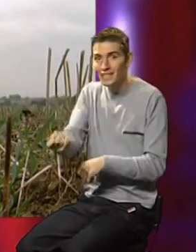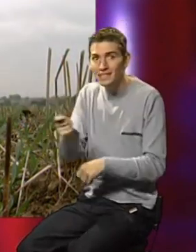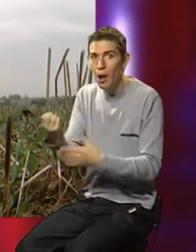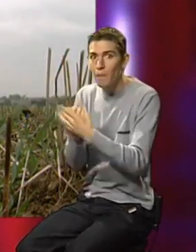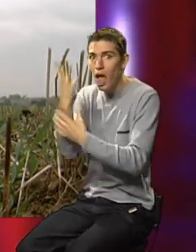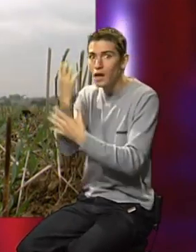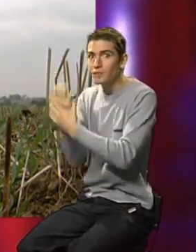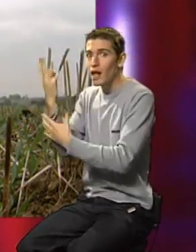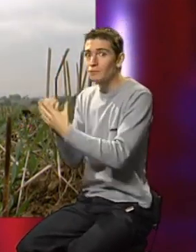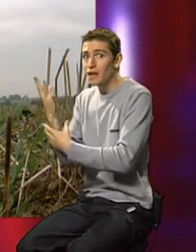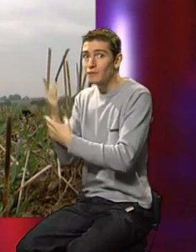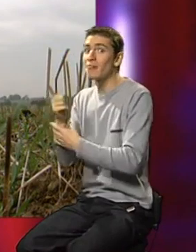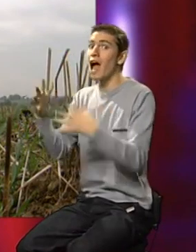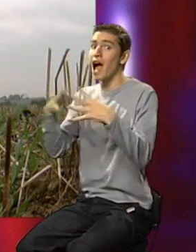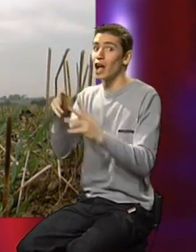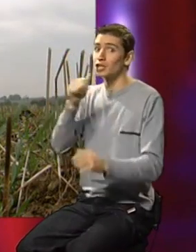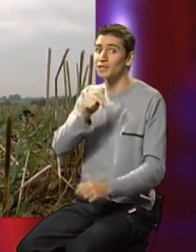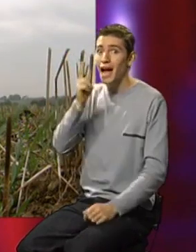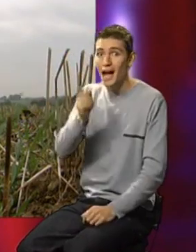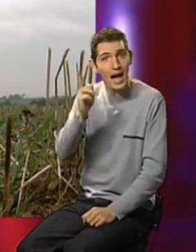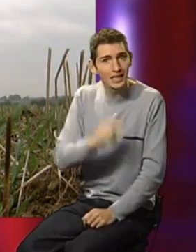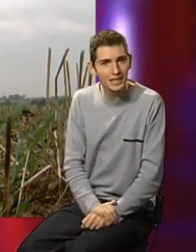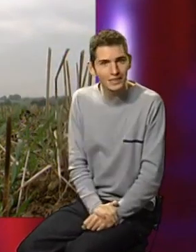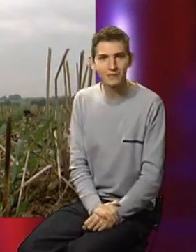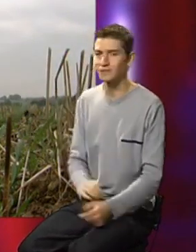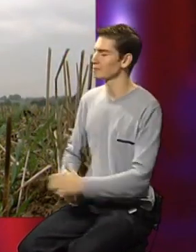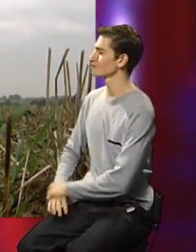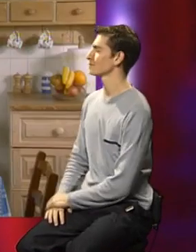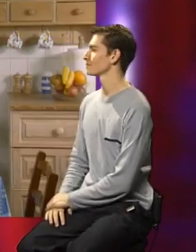how some of it's used again.